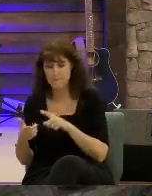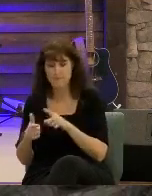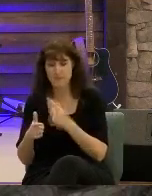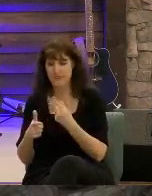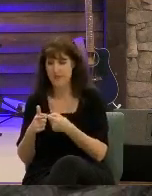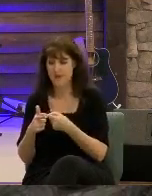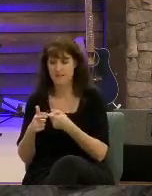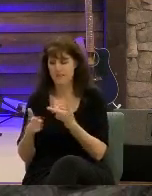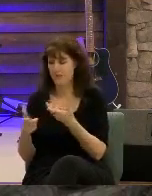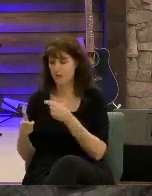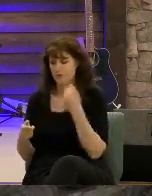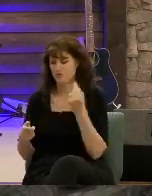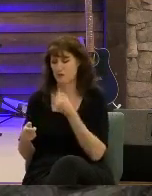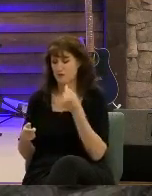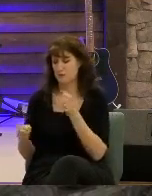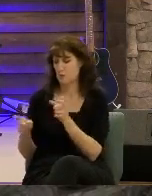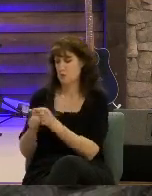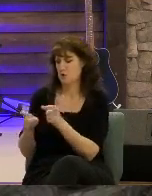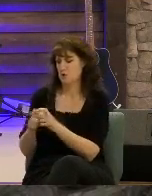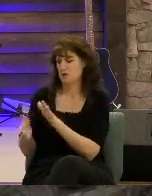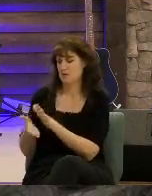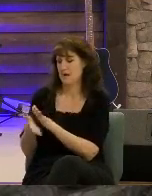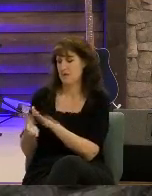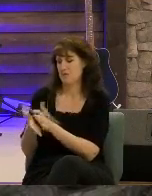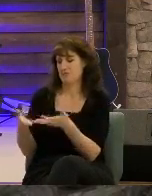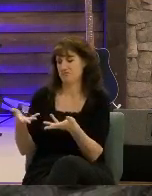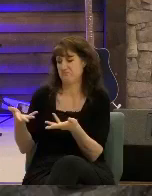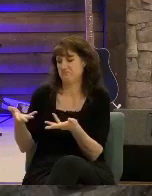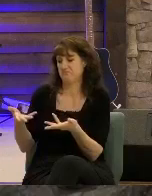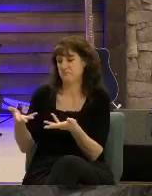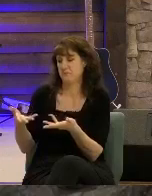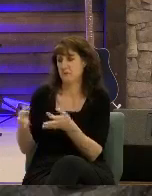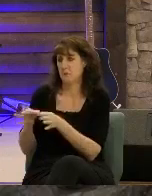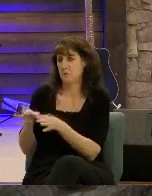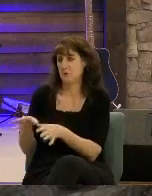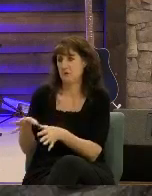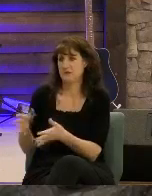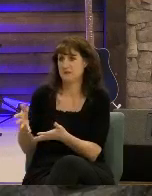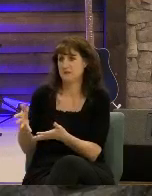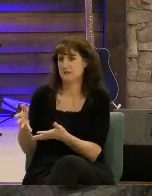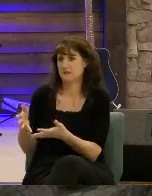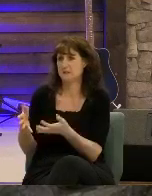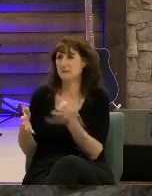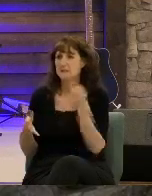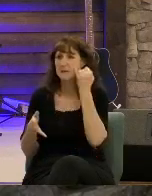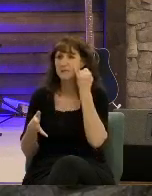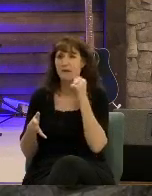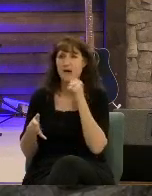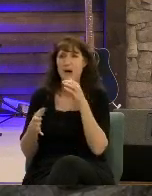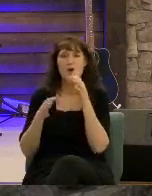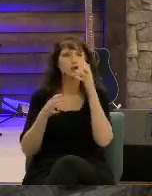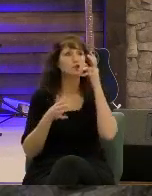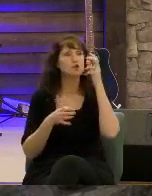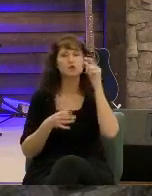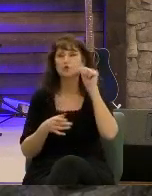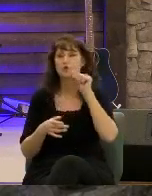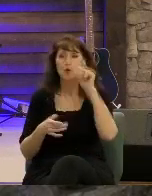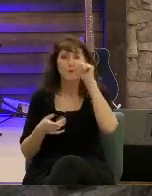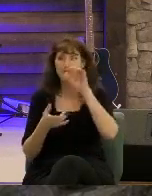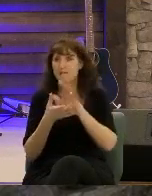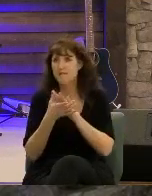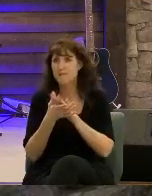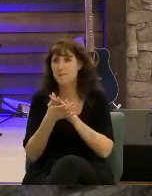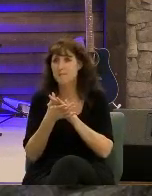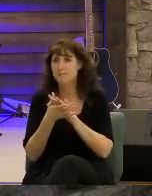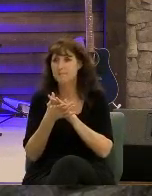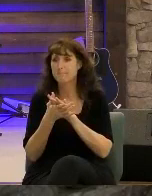ink on paper. But if I don't believe them, they are